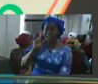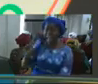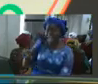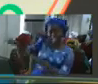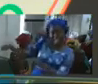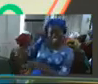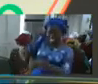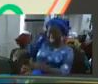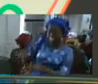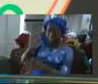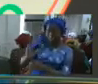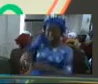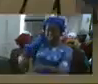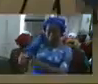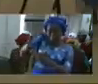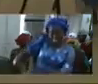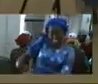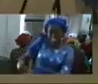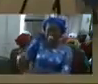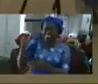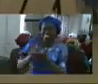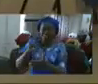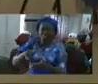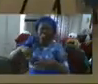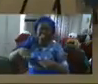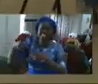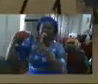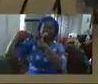I've been doing this thing long ago.